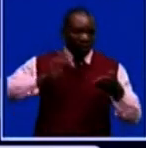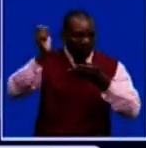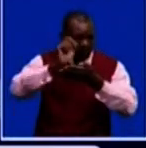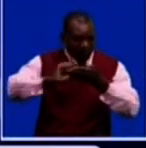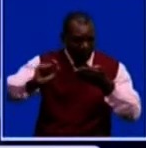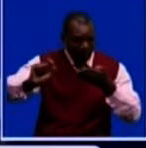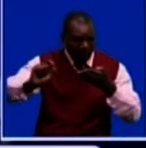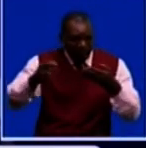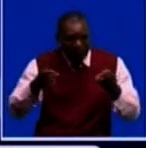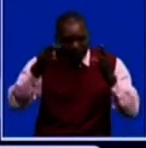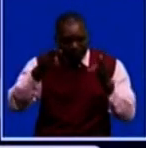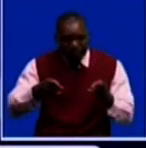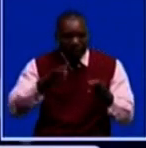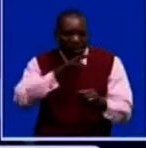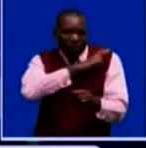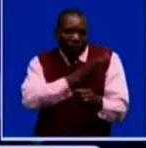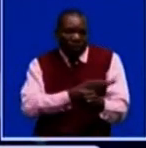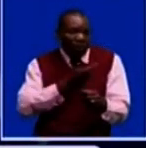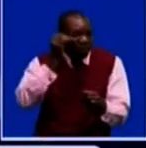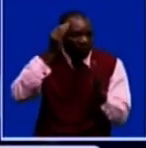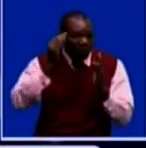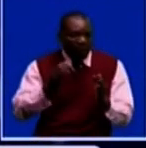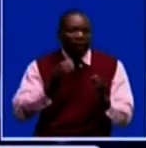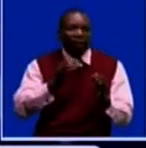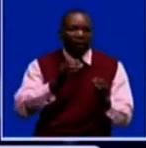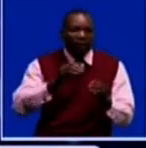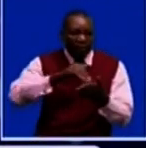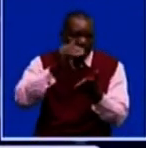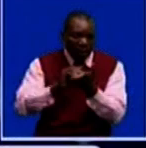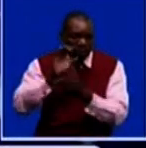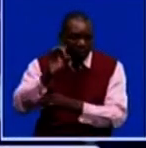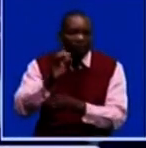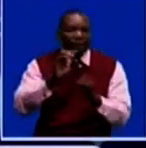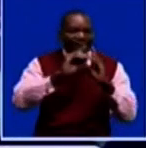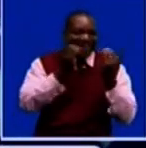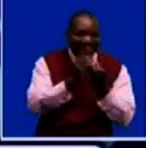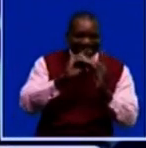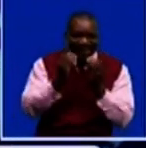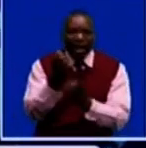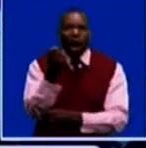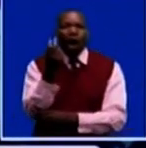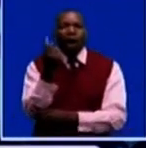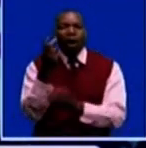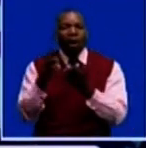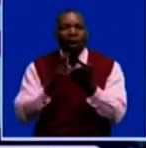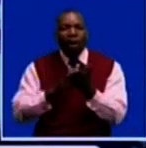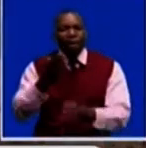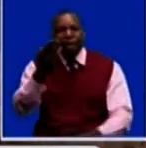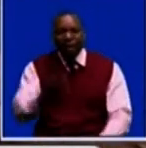Secretaries and Human Resource Officers from all the 12 districts of Central Province. Let's get the details in the following